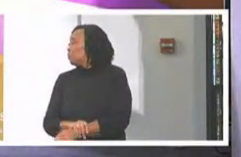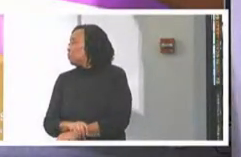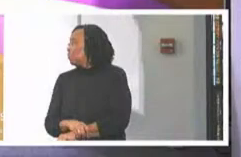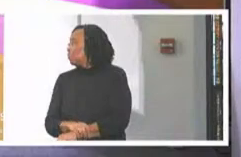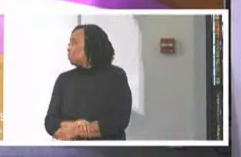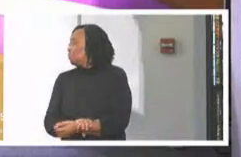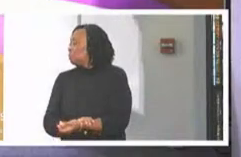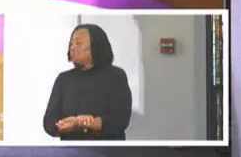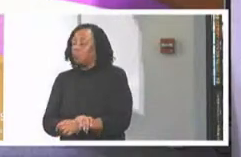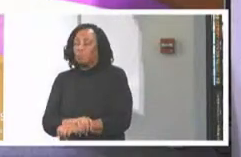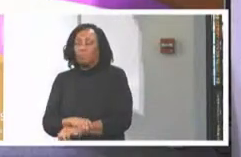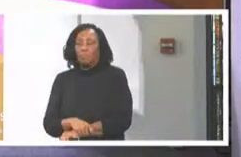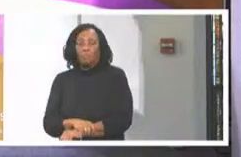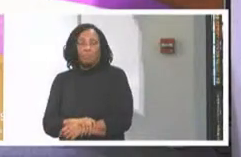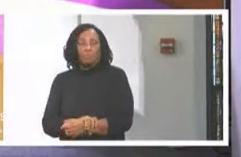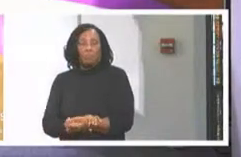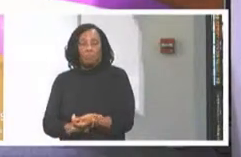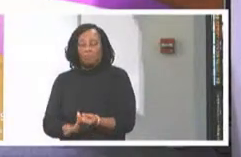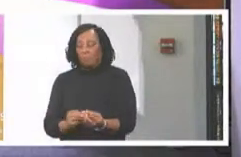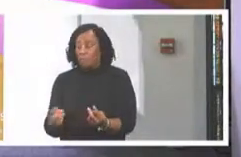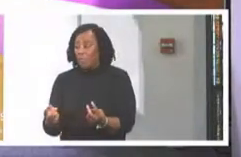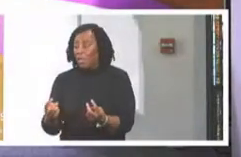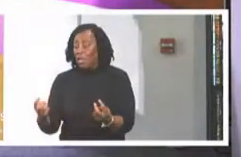The altar is now open.